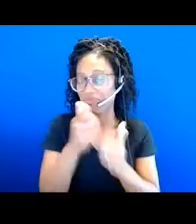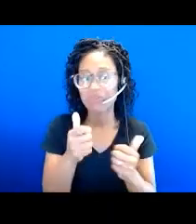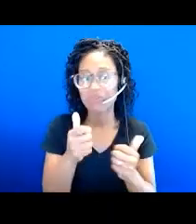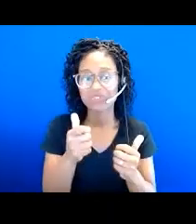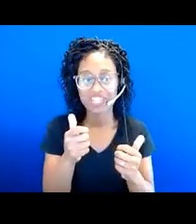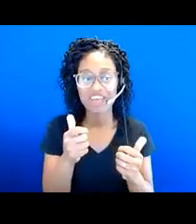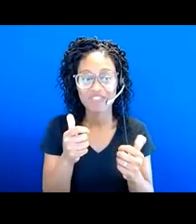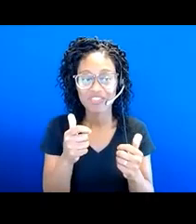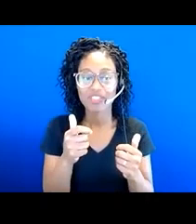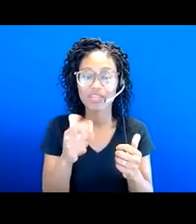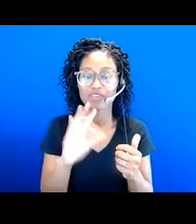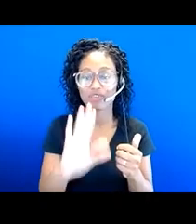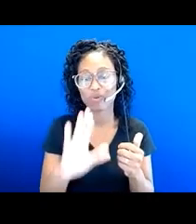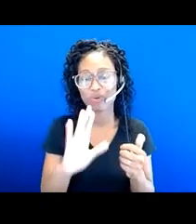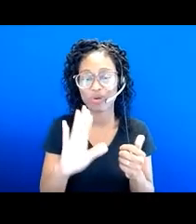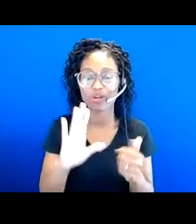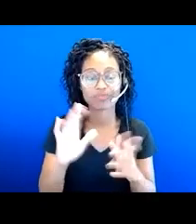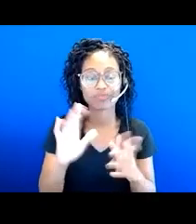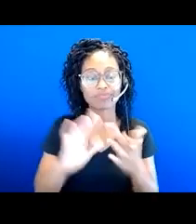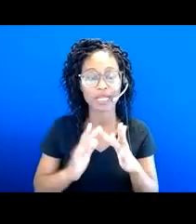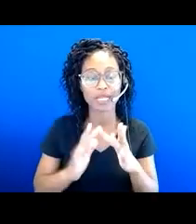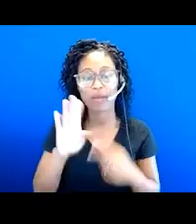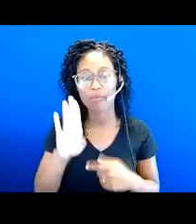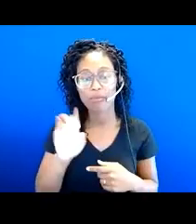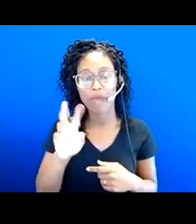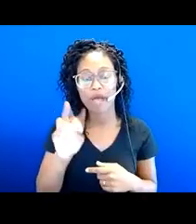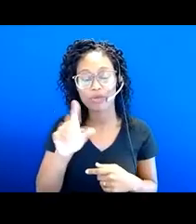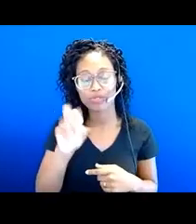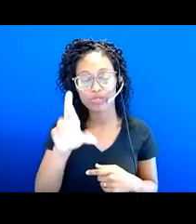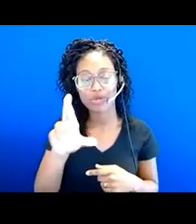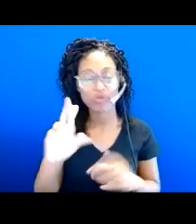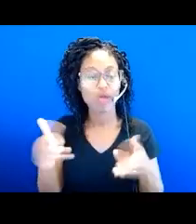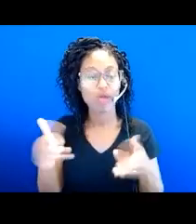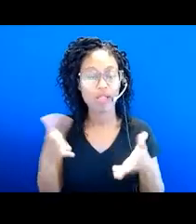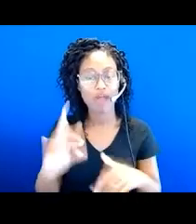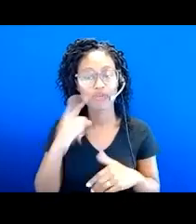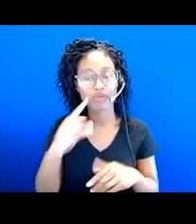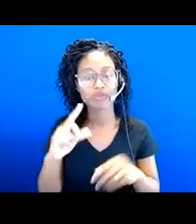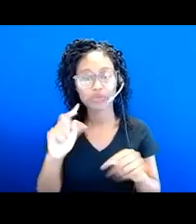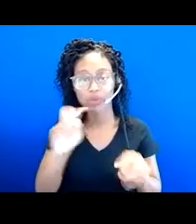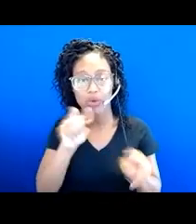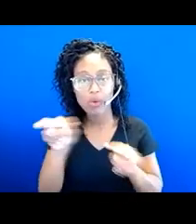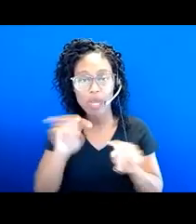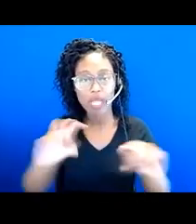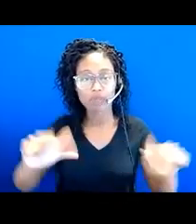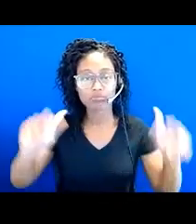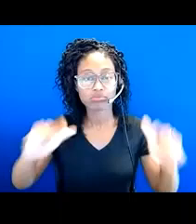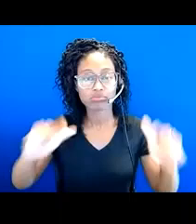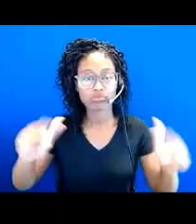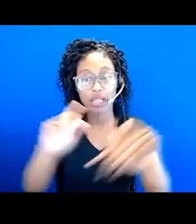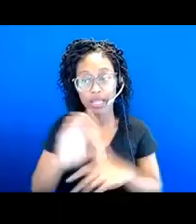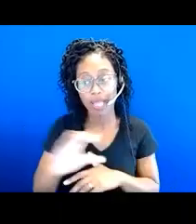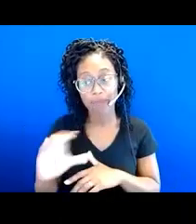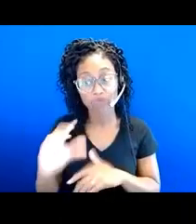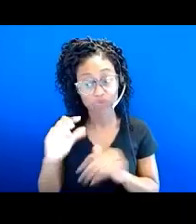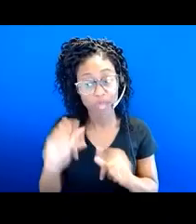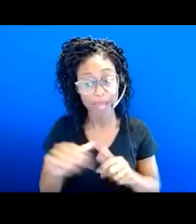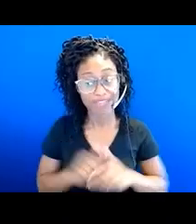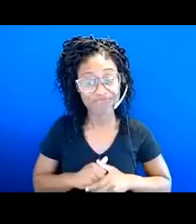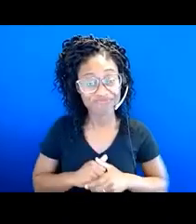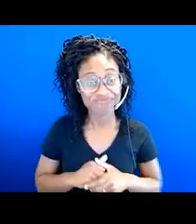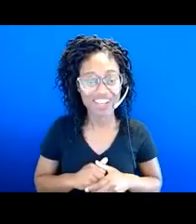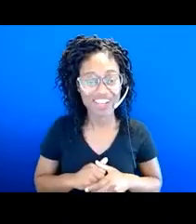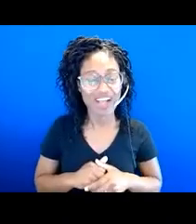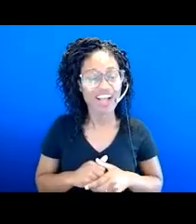browsers, modern browsers, will allow for closed captioning. So I won't get it started in this, but it